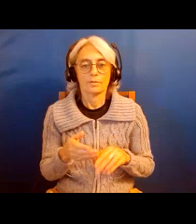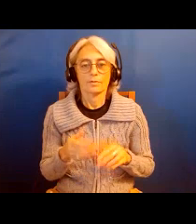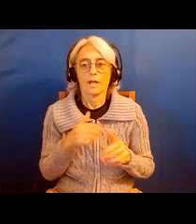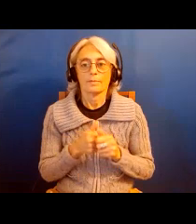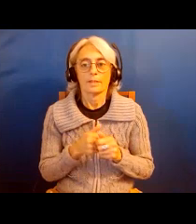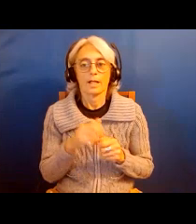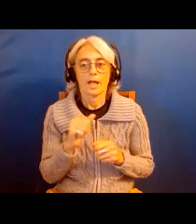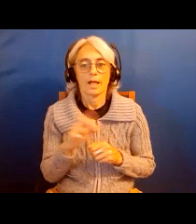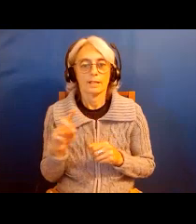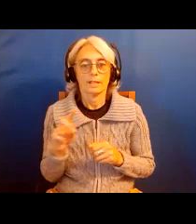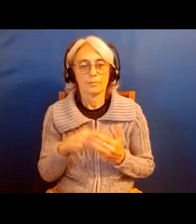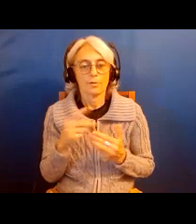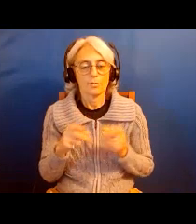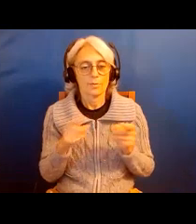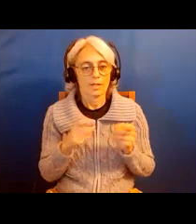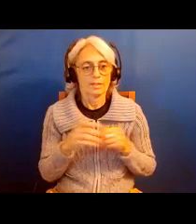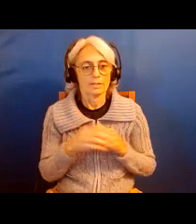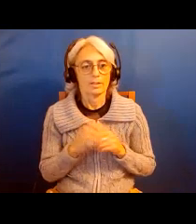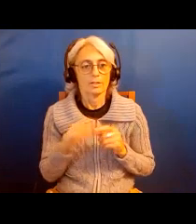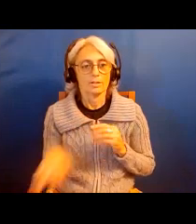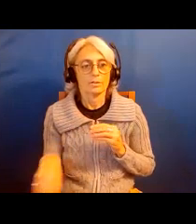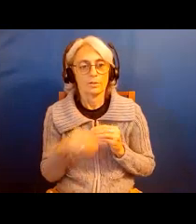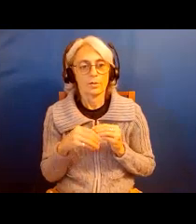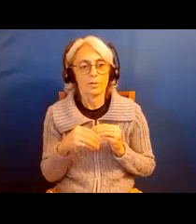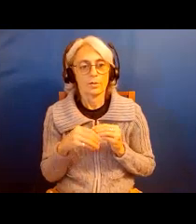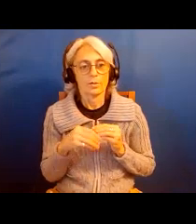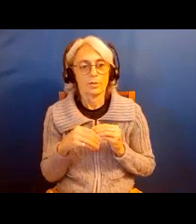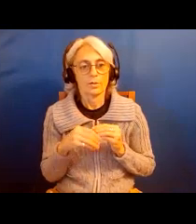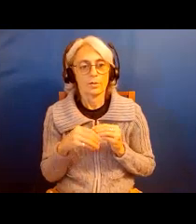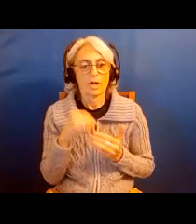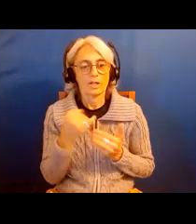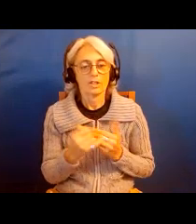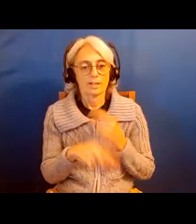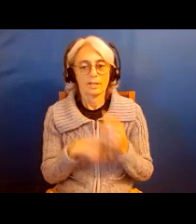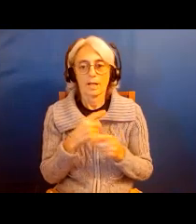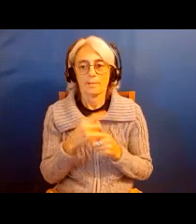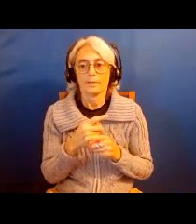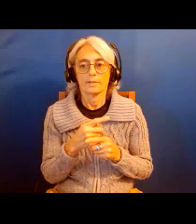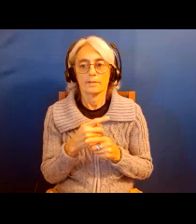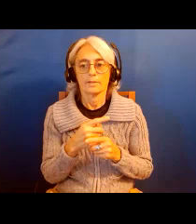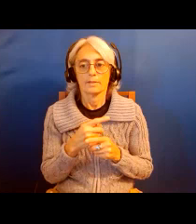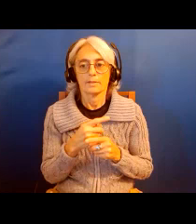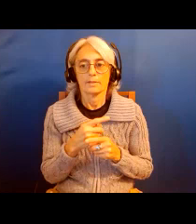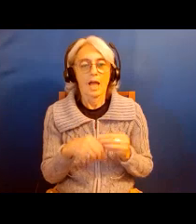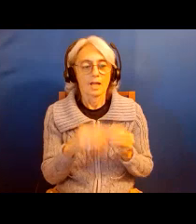program regulations to add these new project types to the list of eligible projects.